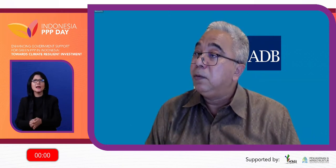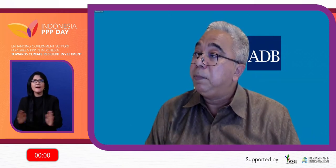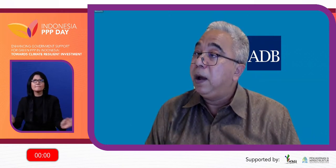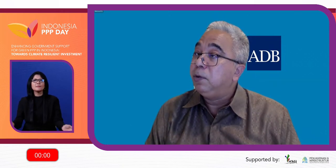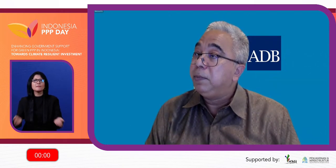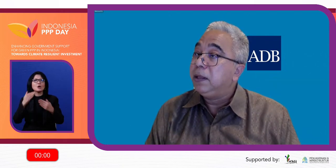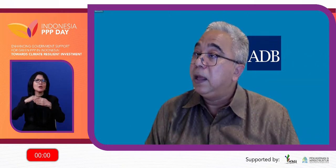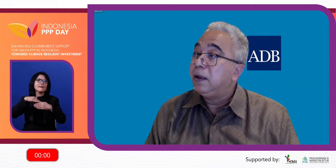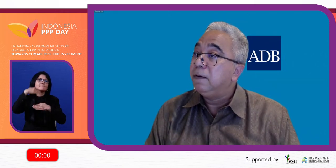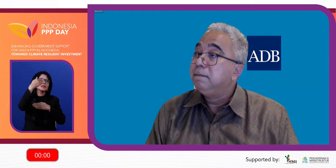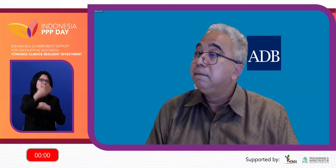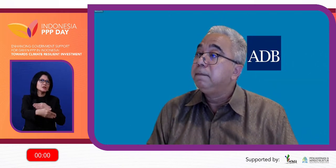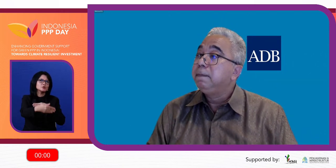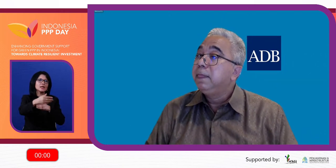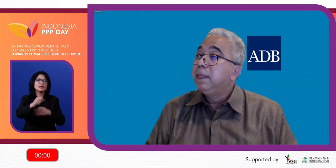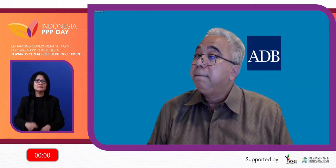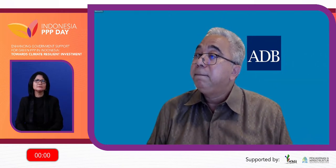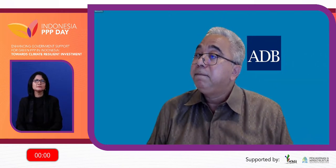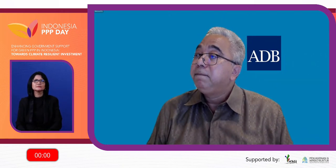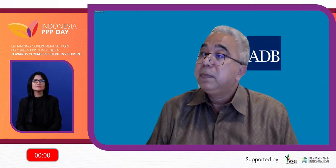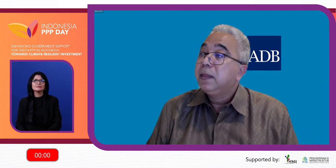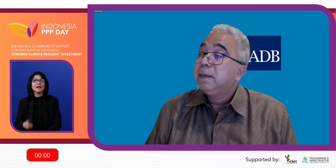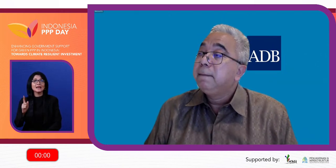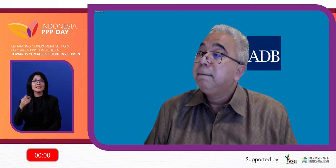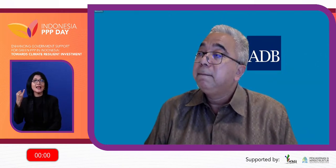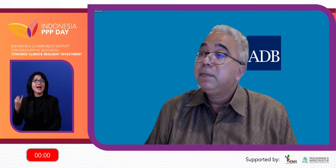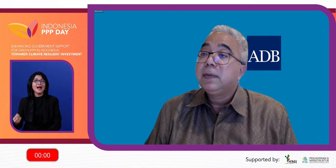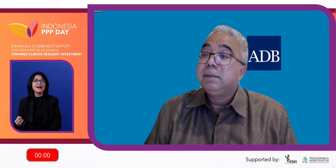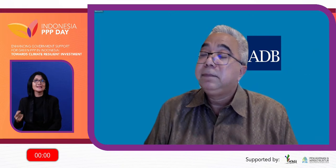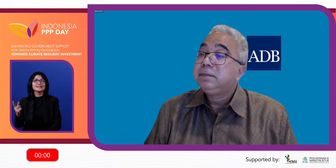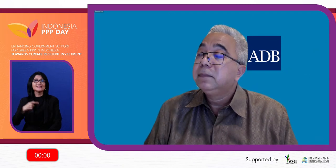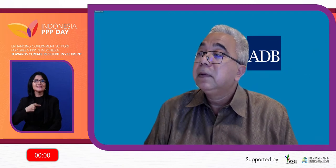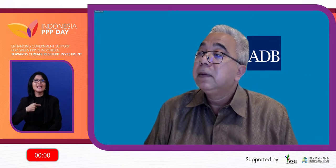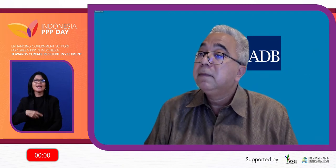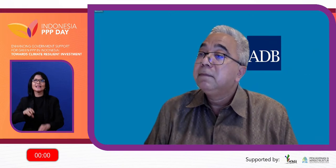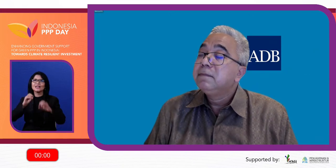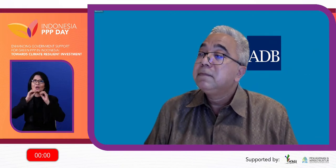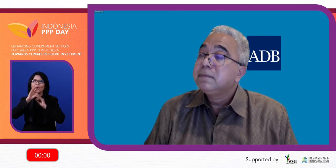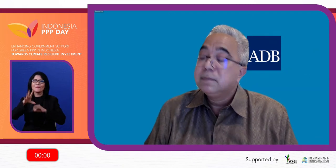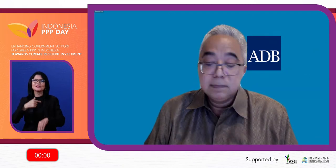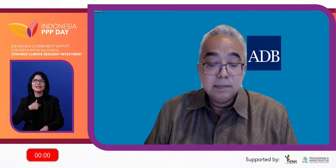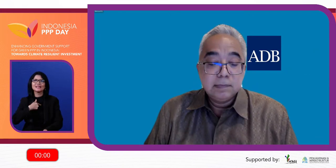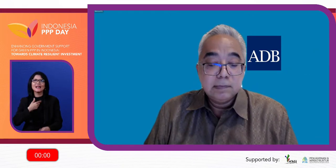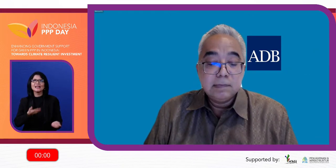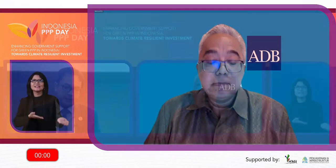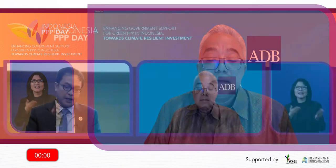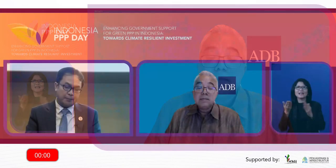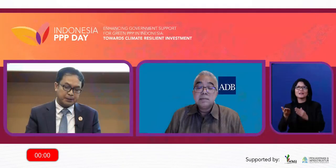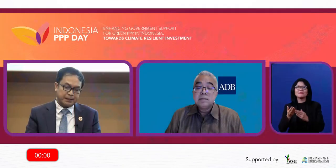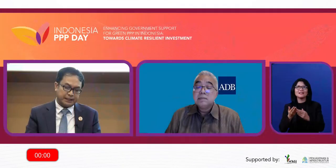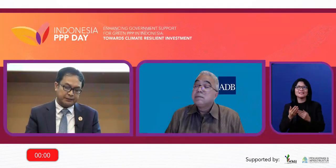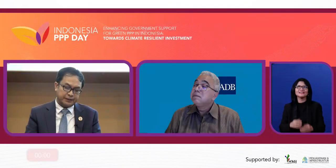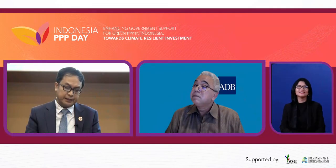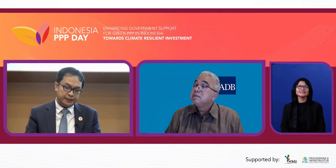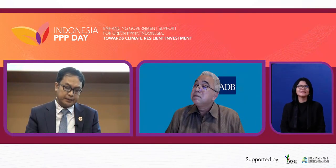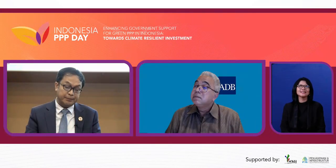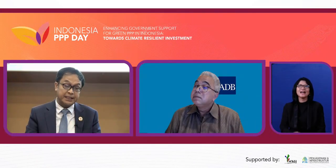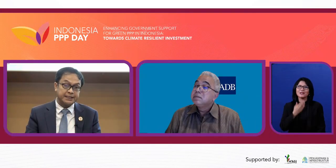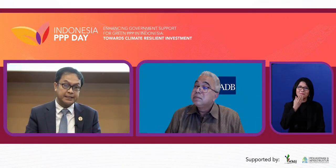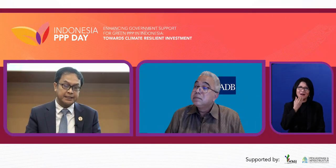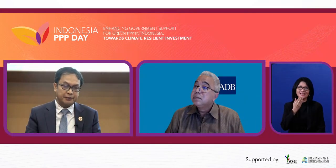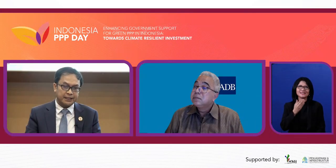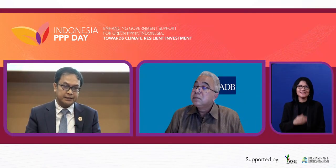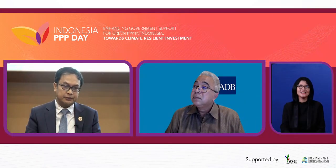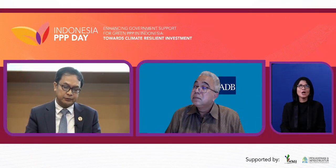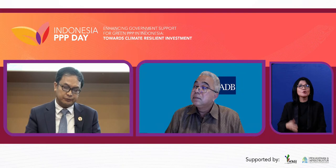zi7 Pak Thank you Thank you for sharing with us the perspective in